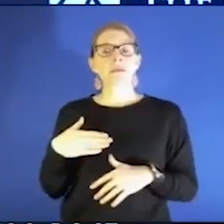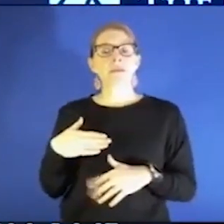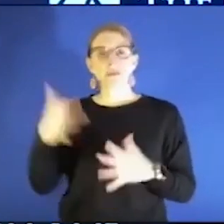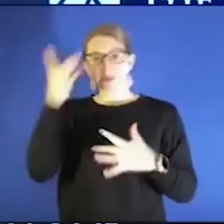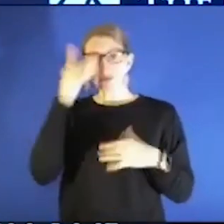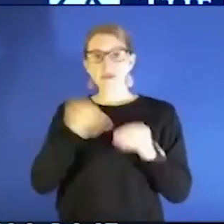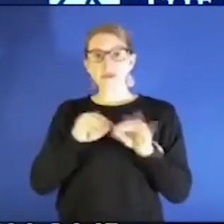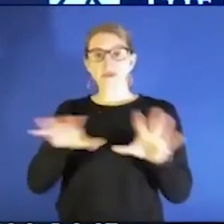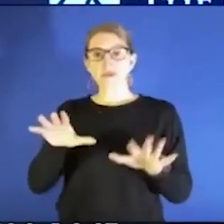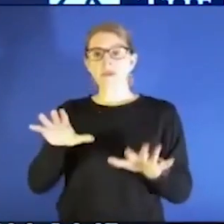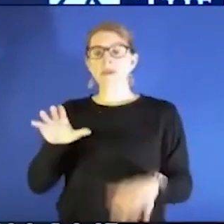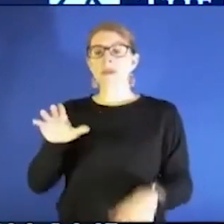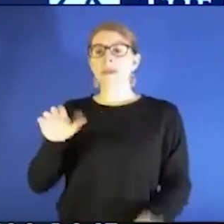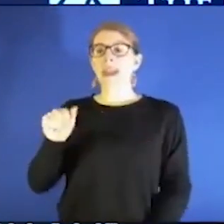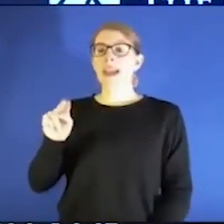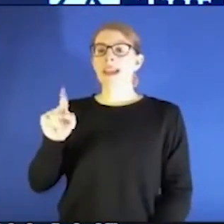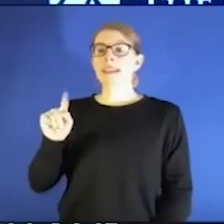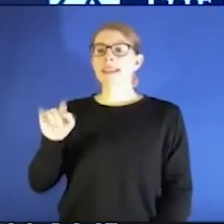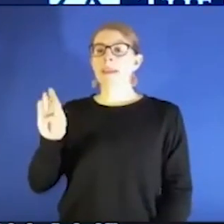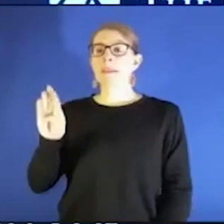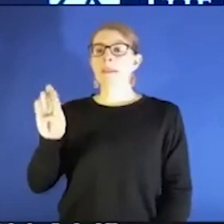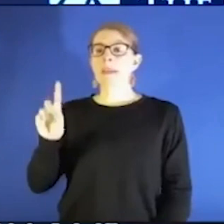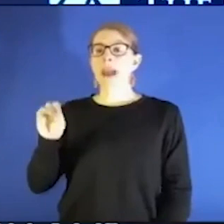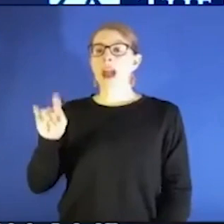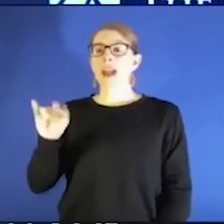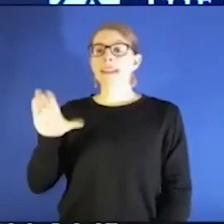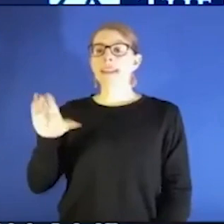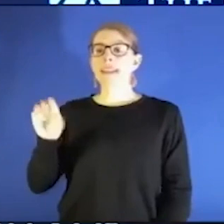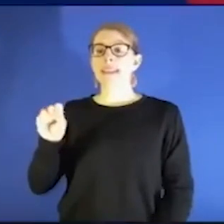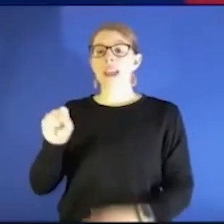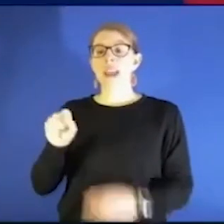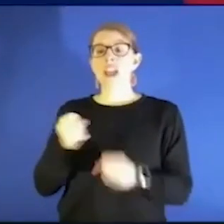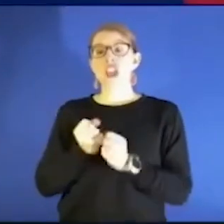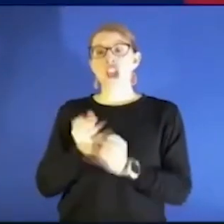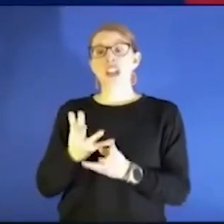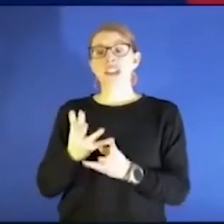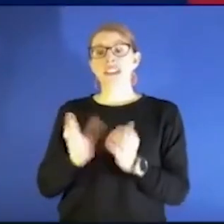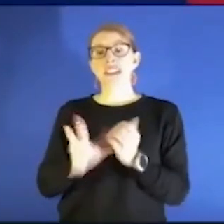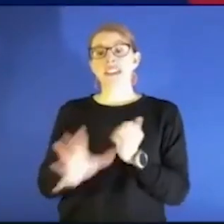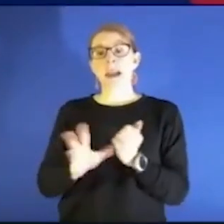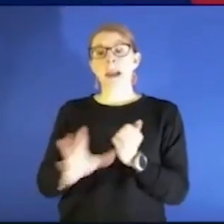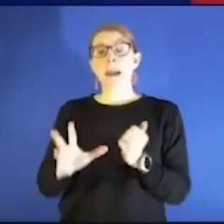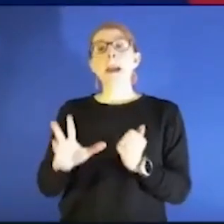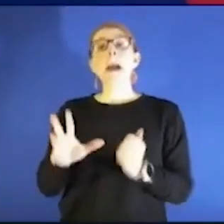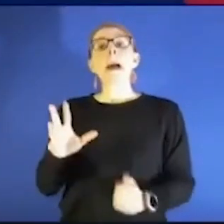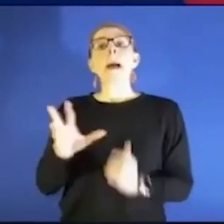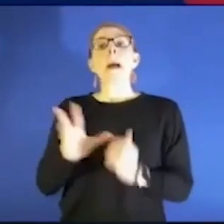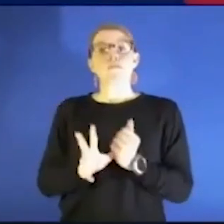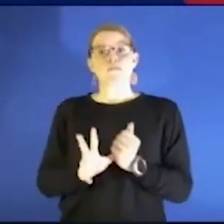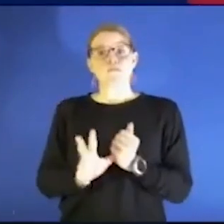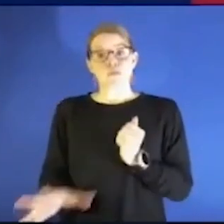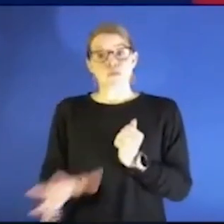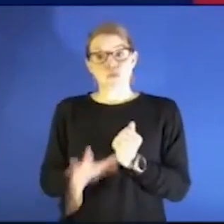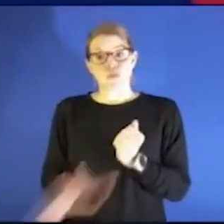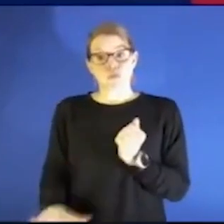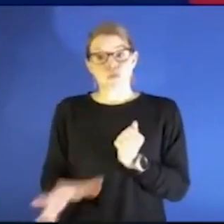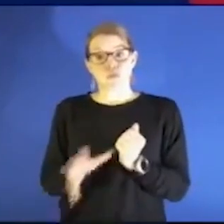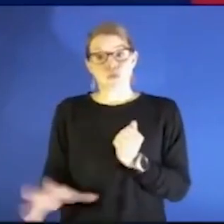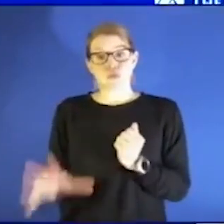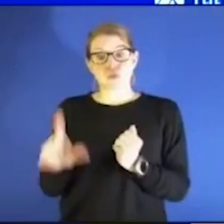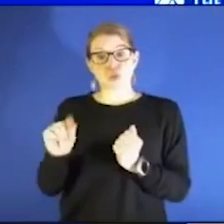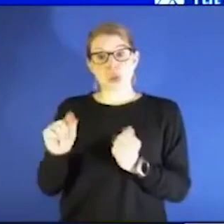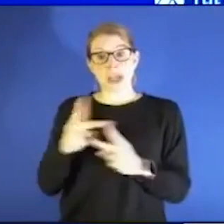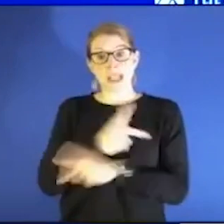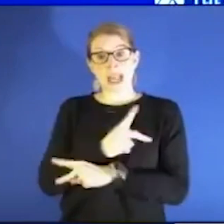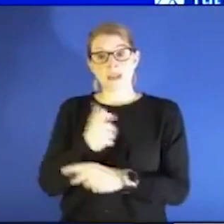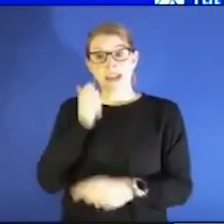or antibiotics. It causes diarrhea. Massive diarrhea. Volume is 20 times a day, so Thanks, it is not Dana. good. So I